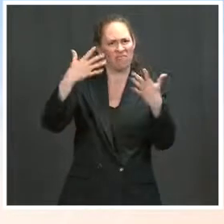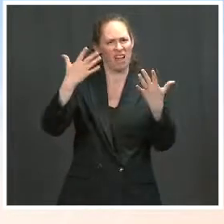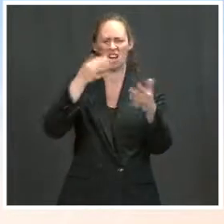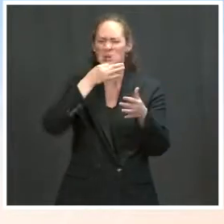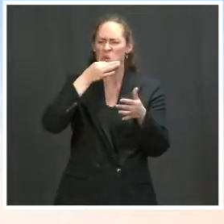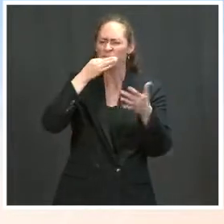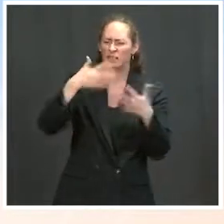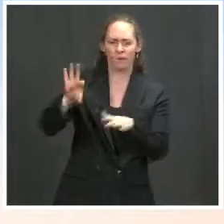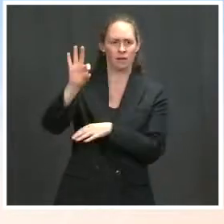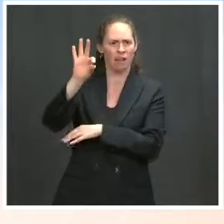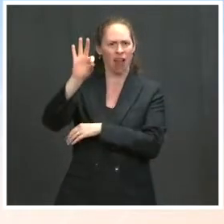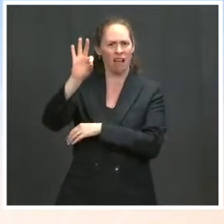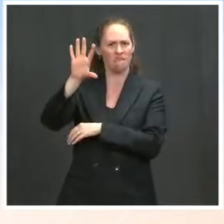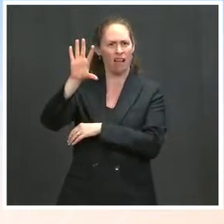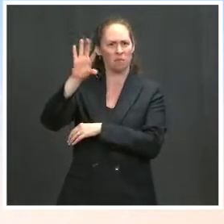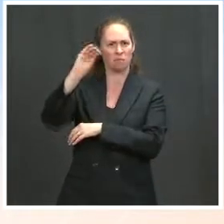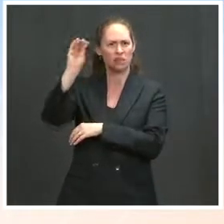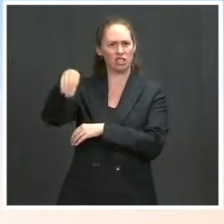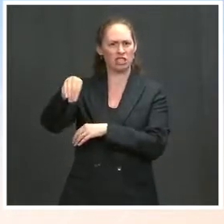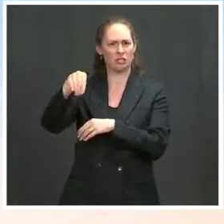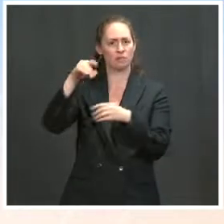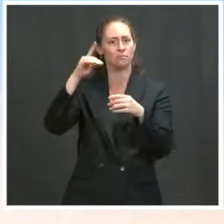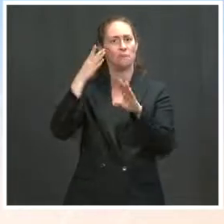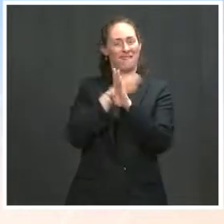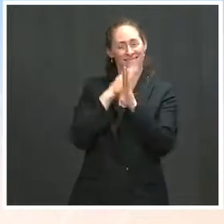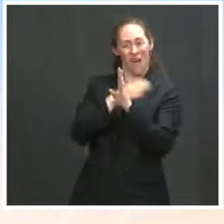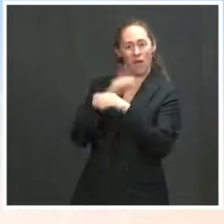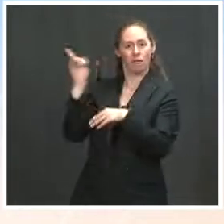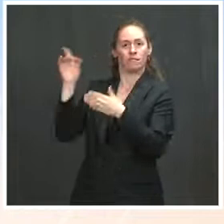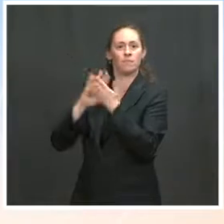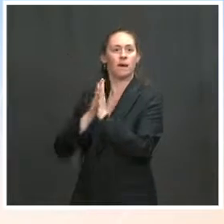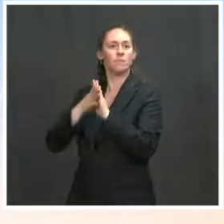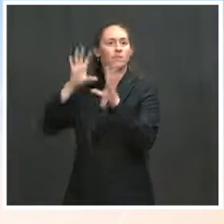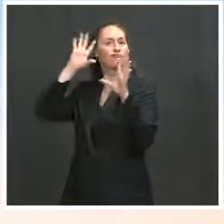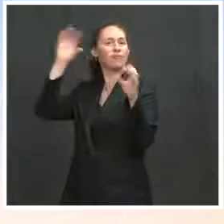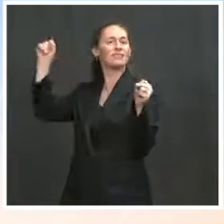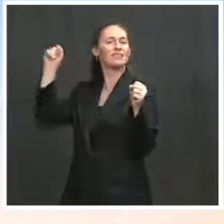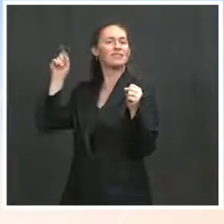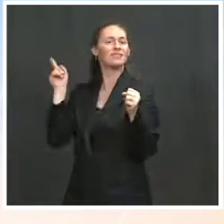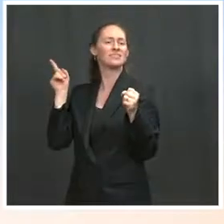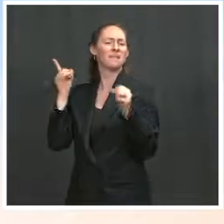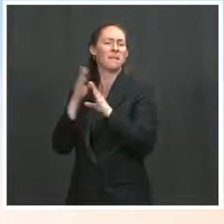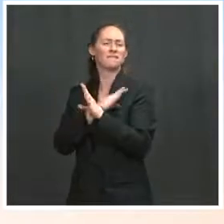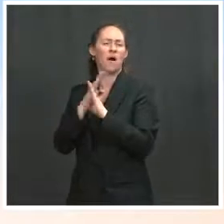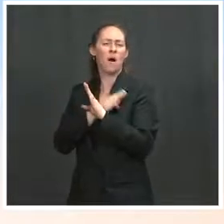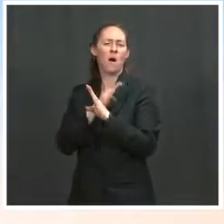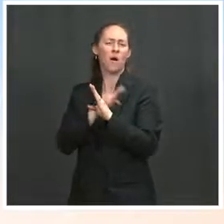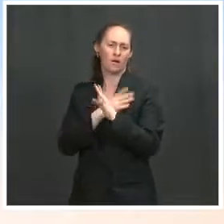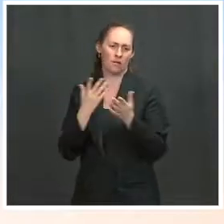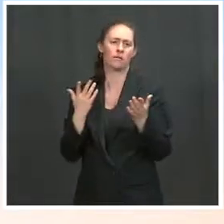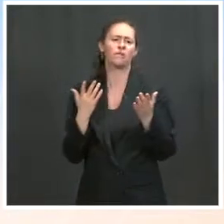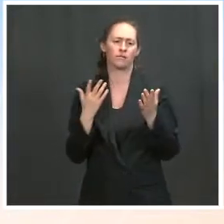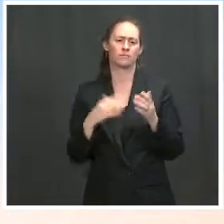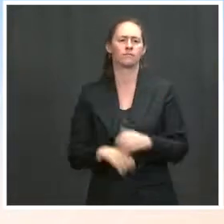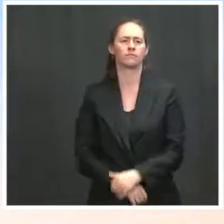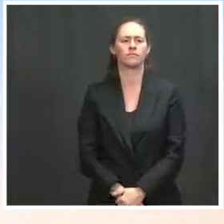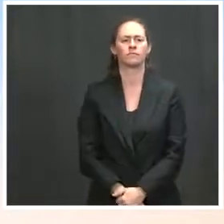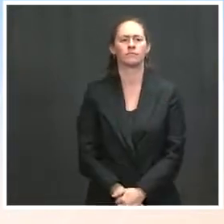before he even stepped in, and I talked earlier about diplomacy. There's sometimes you have to do things